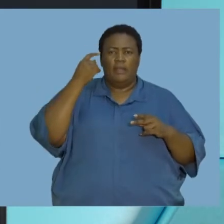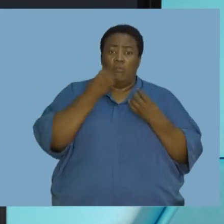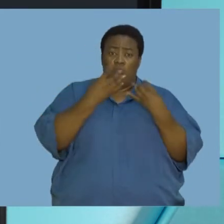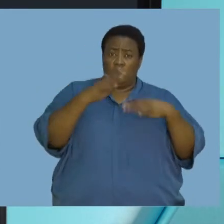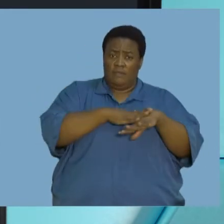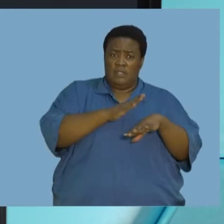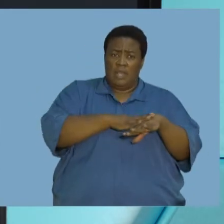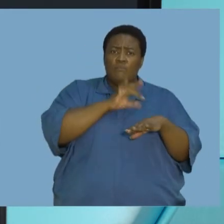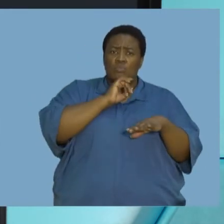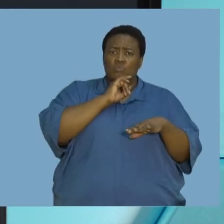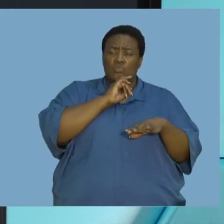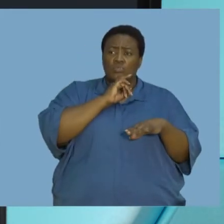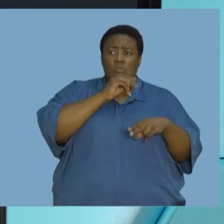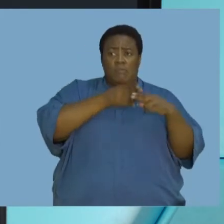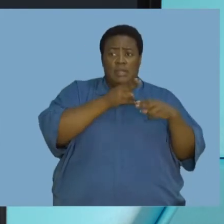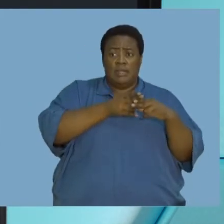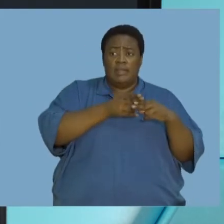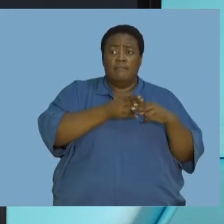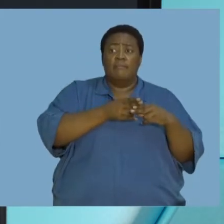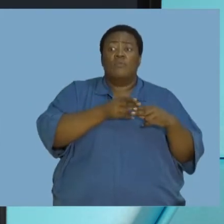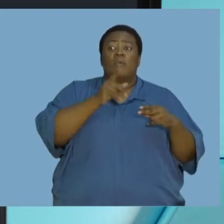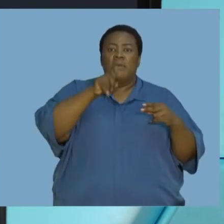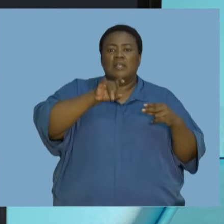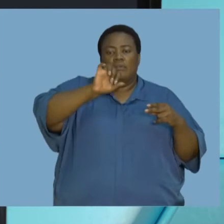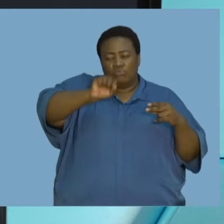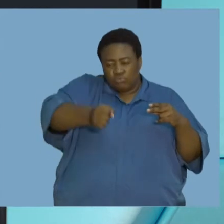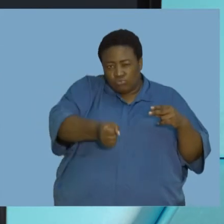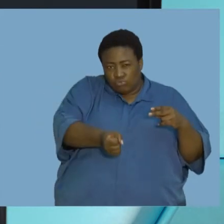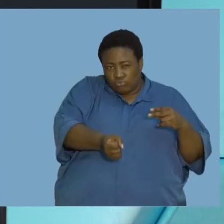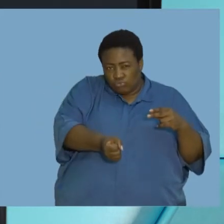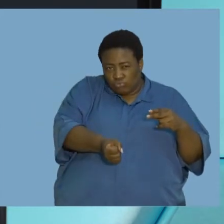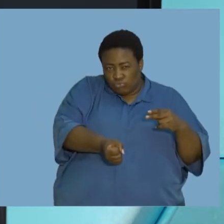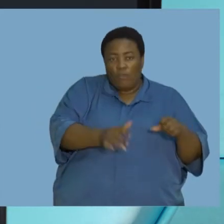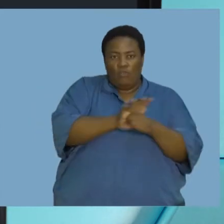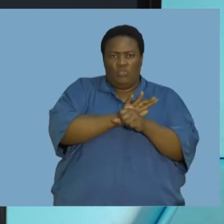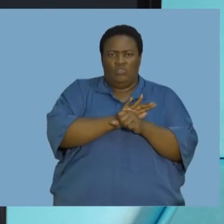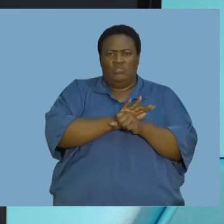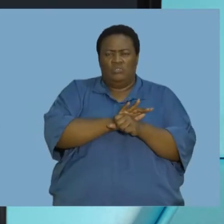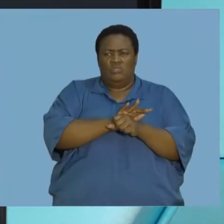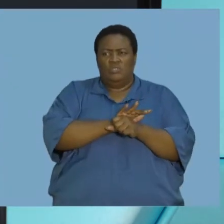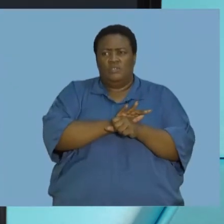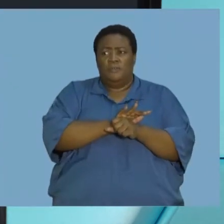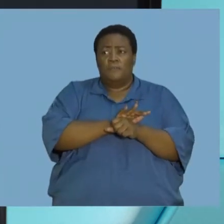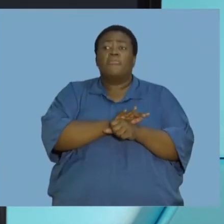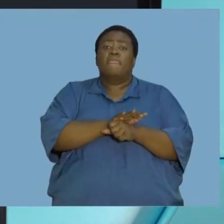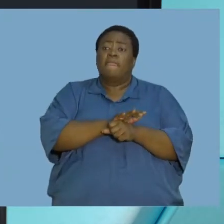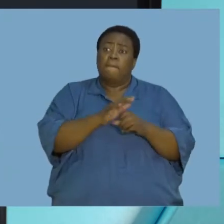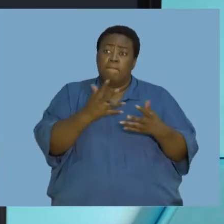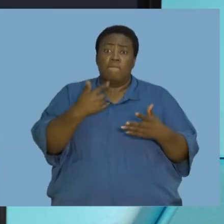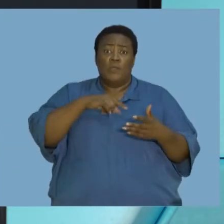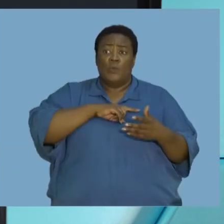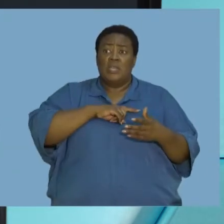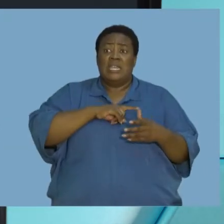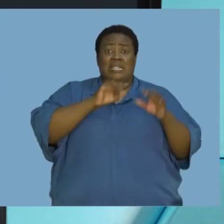when we use the bathroom, we tend to have a complete flush, and we often spend probably 10 to